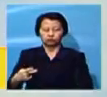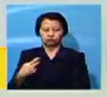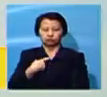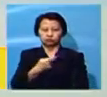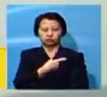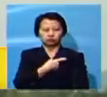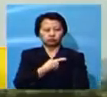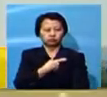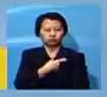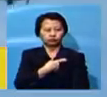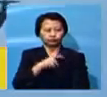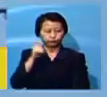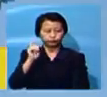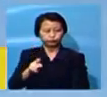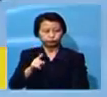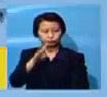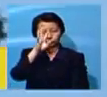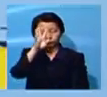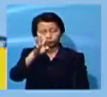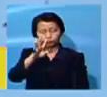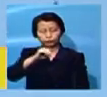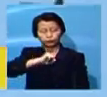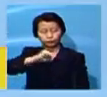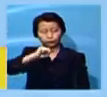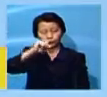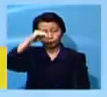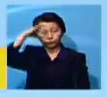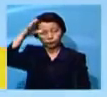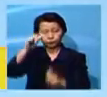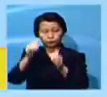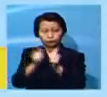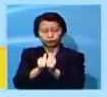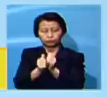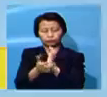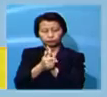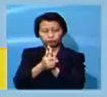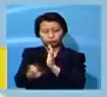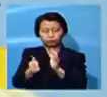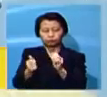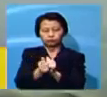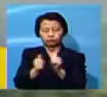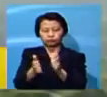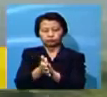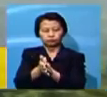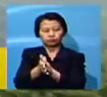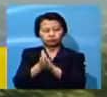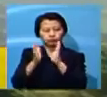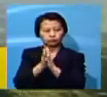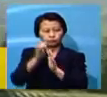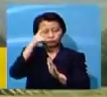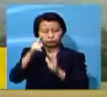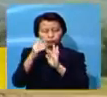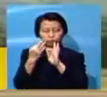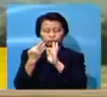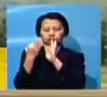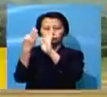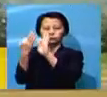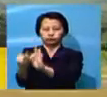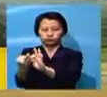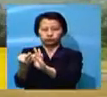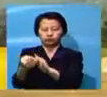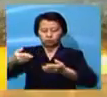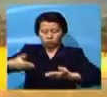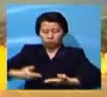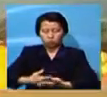to equip our fighting men with the capabilities required to face